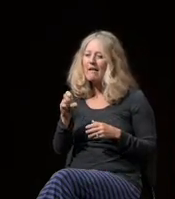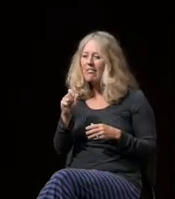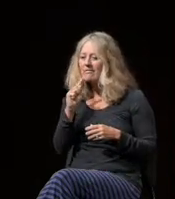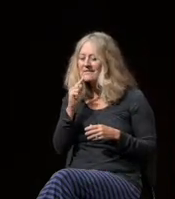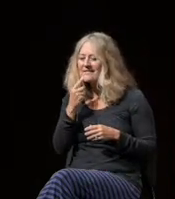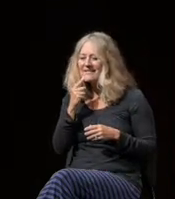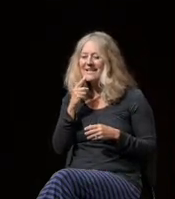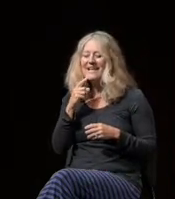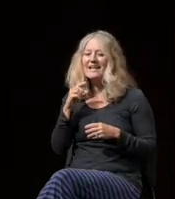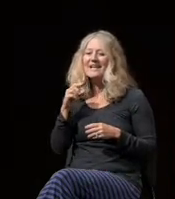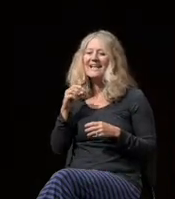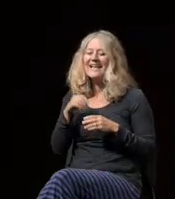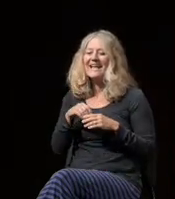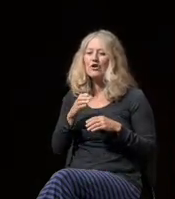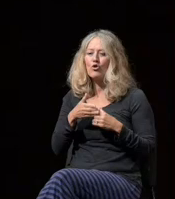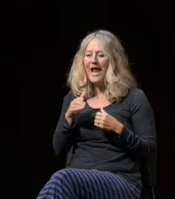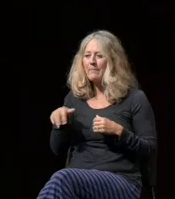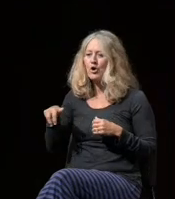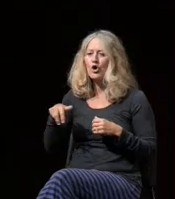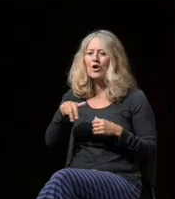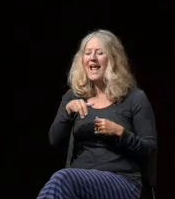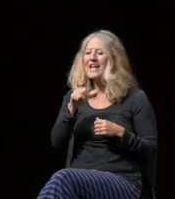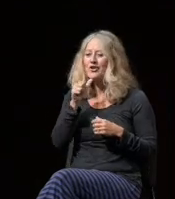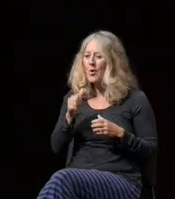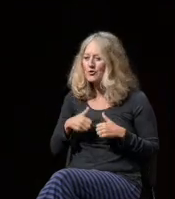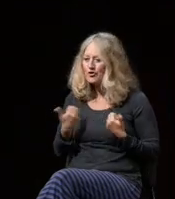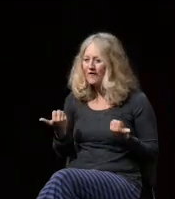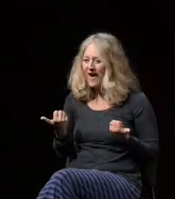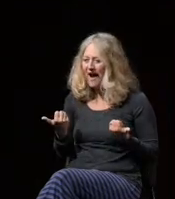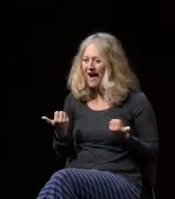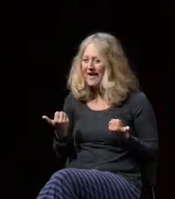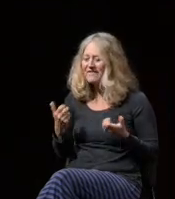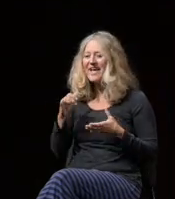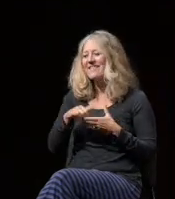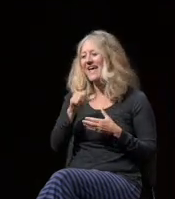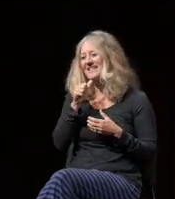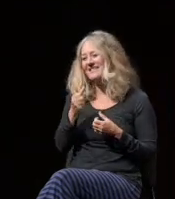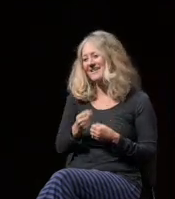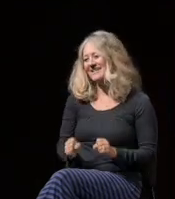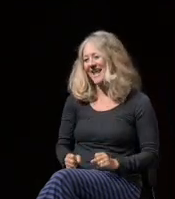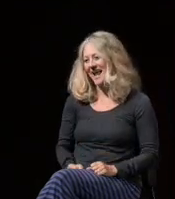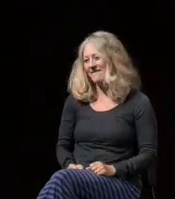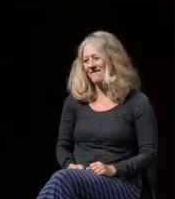neighborhood and you don't survive that, now that's not safe.